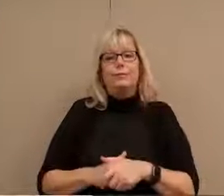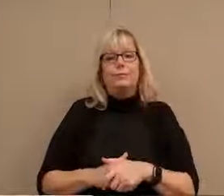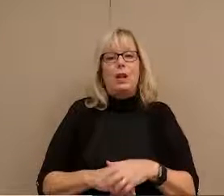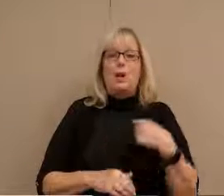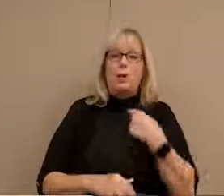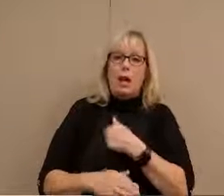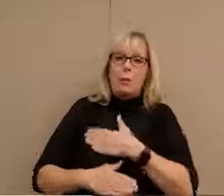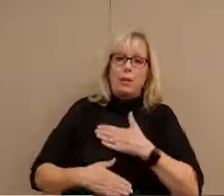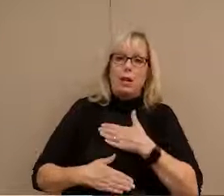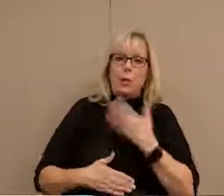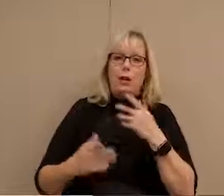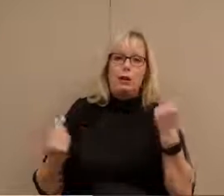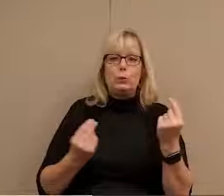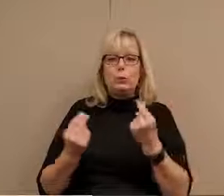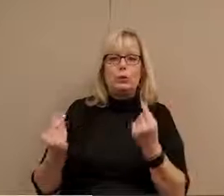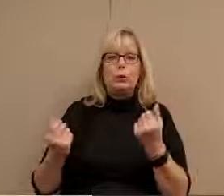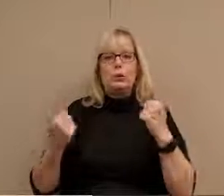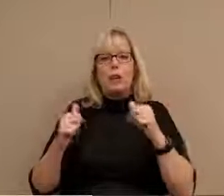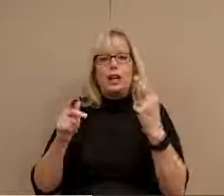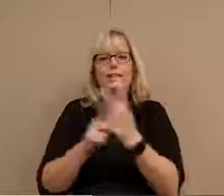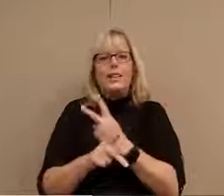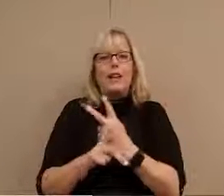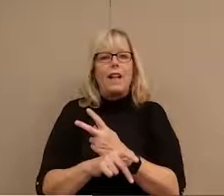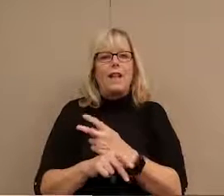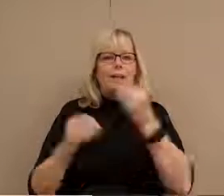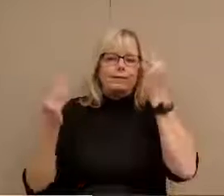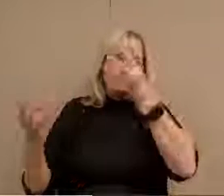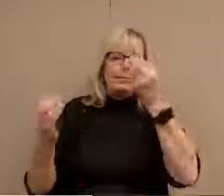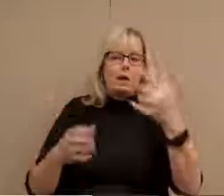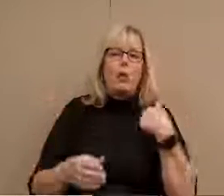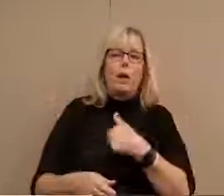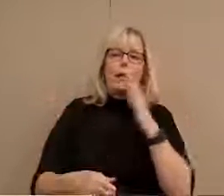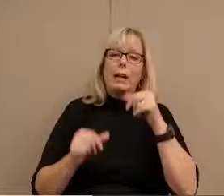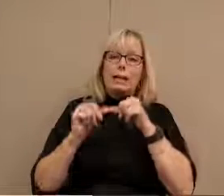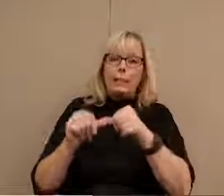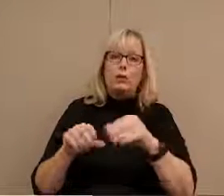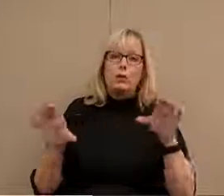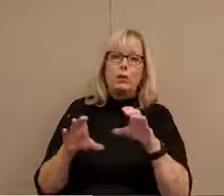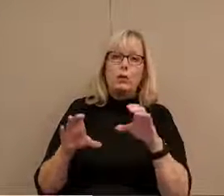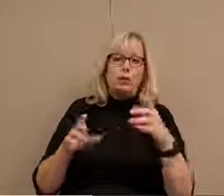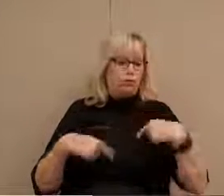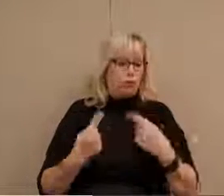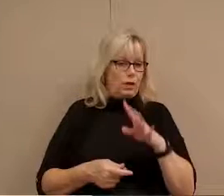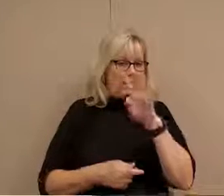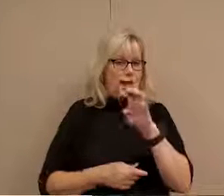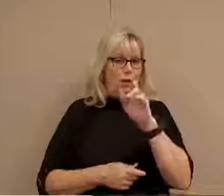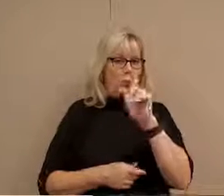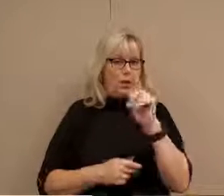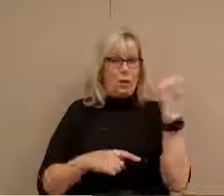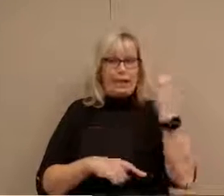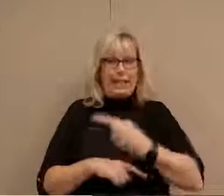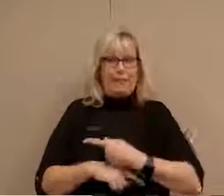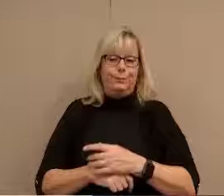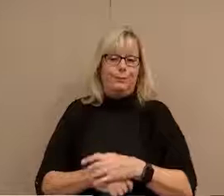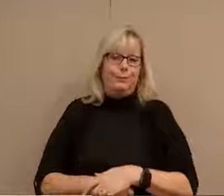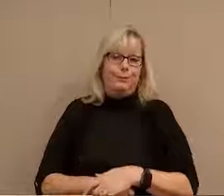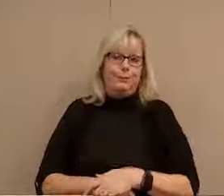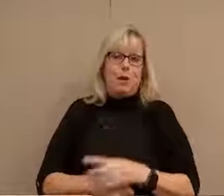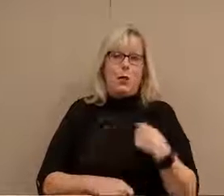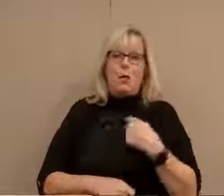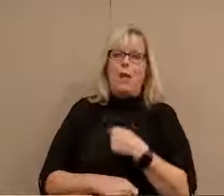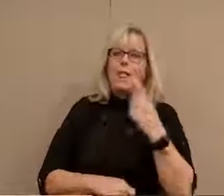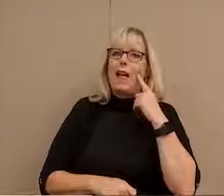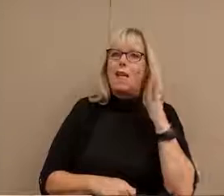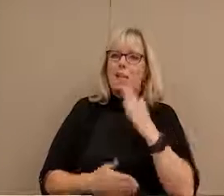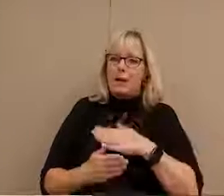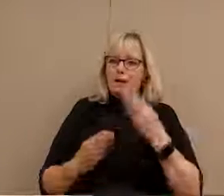we appreciate what you do, trying to continue to spread the word, because we're going to continue to do that. We have been for 523 days, and we thought we